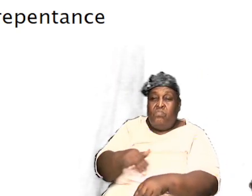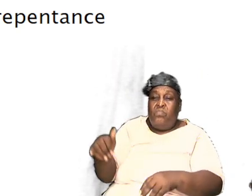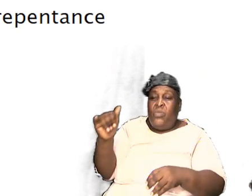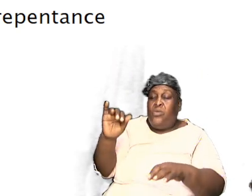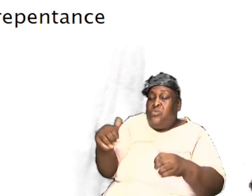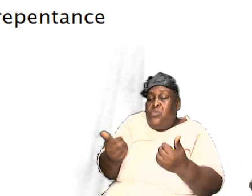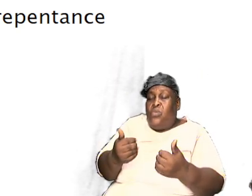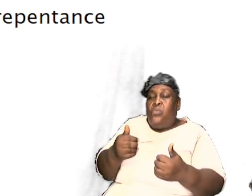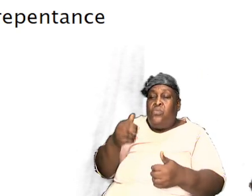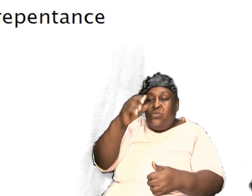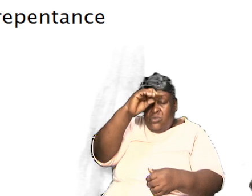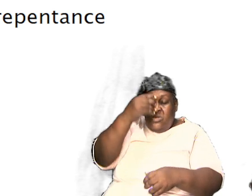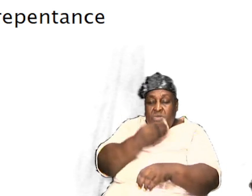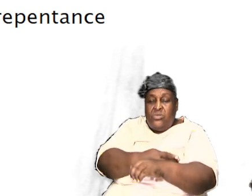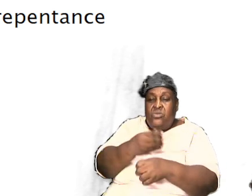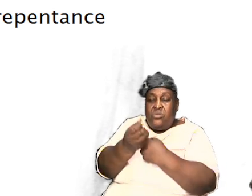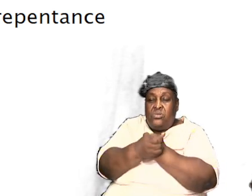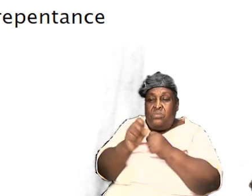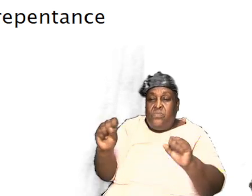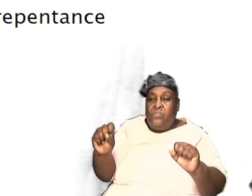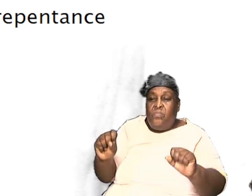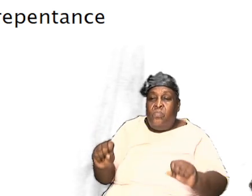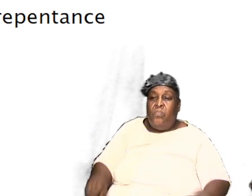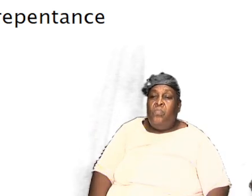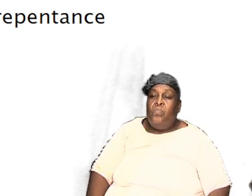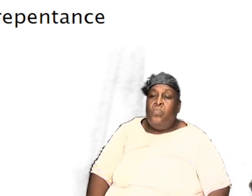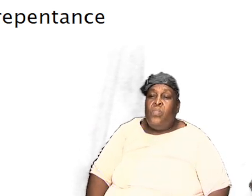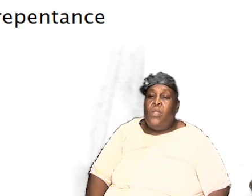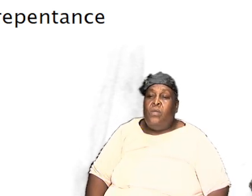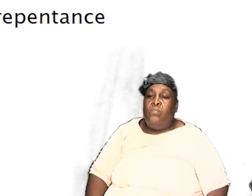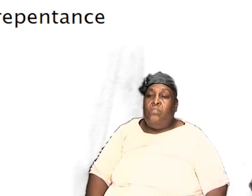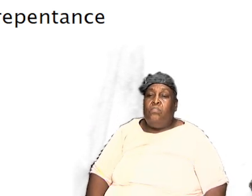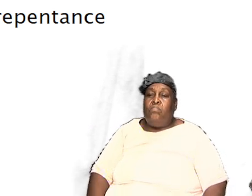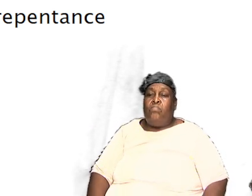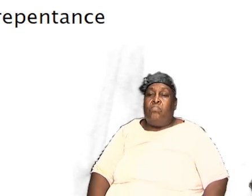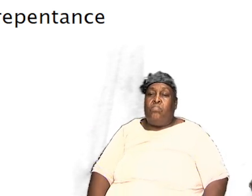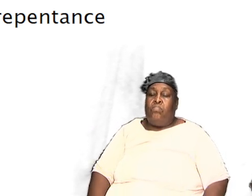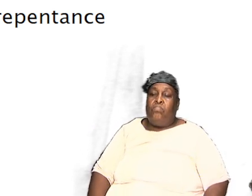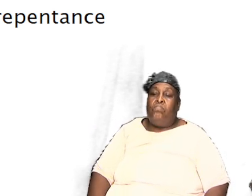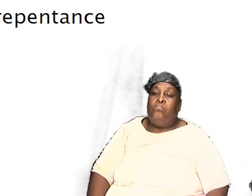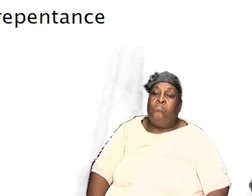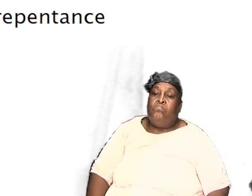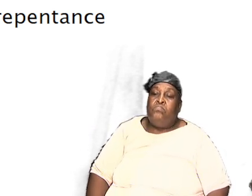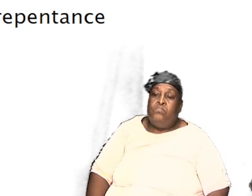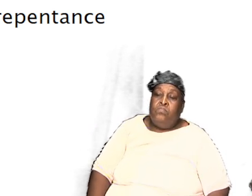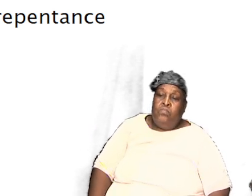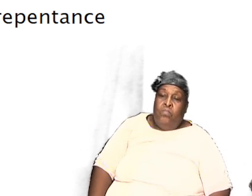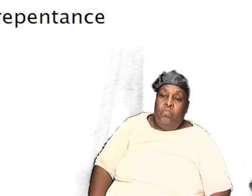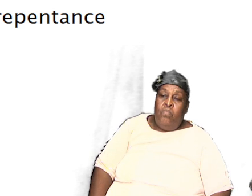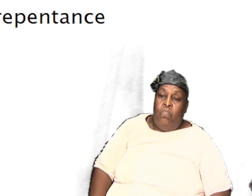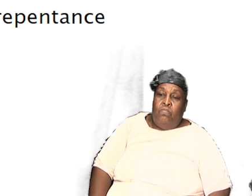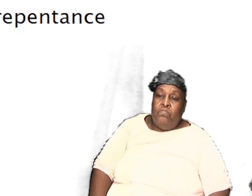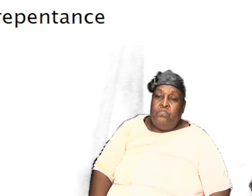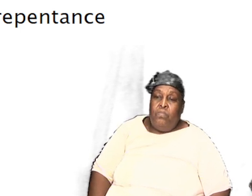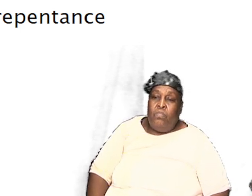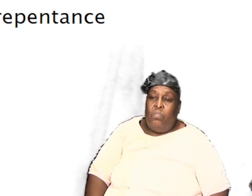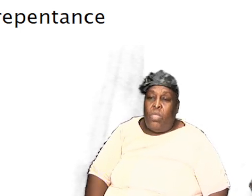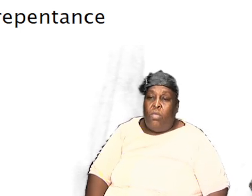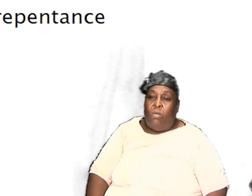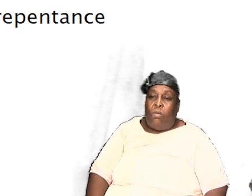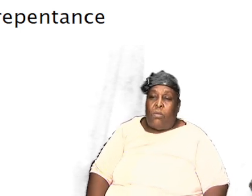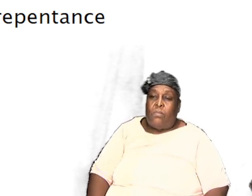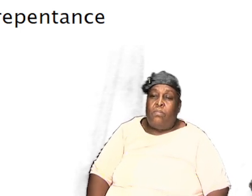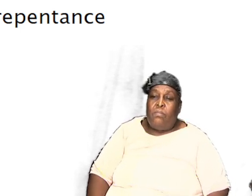Now let us look back at where we left off from. We left off at 1 Samuel chapter 16, verse 10, and we're going to find out from